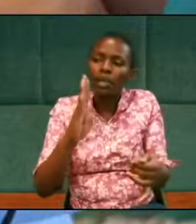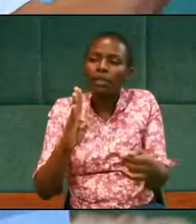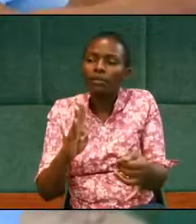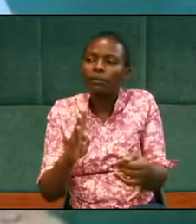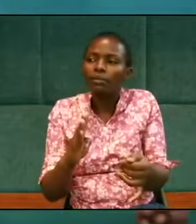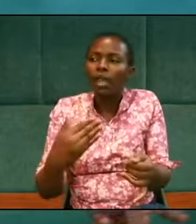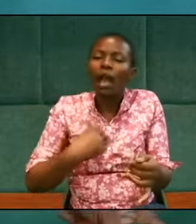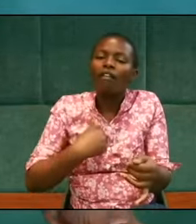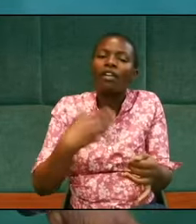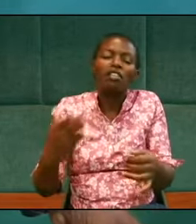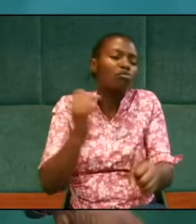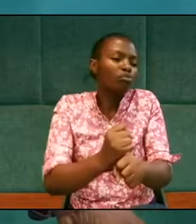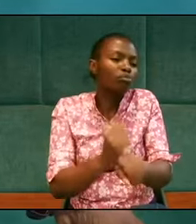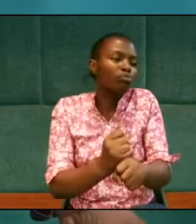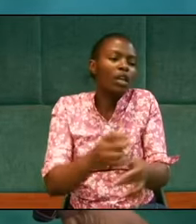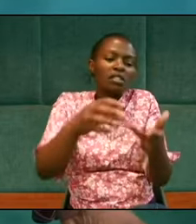especially for the men.